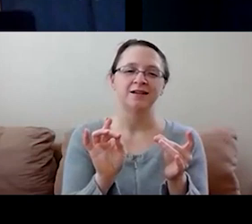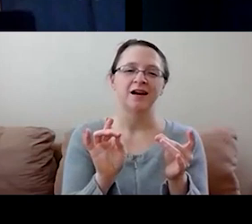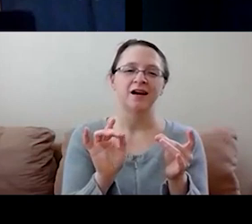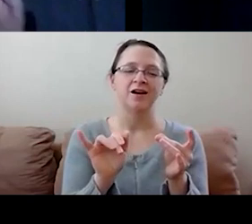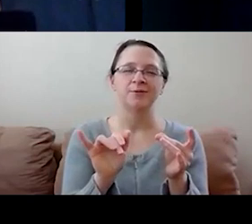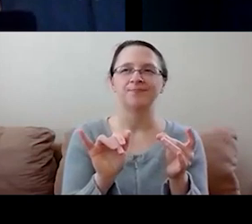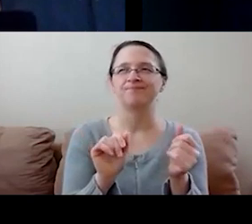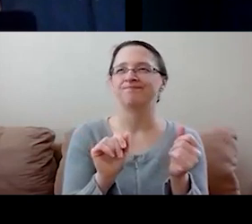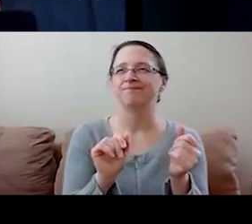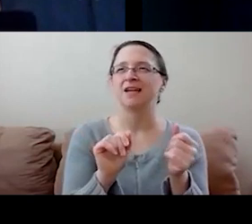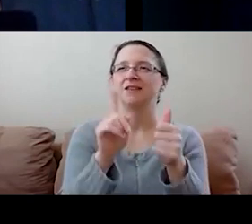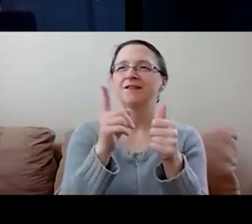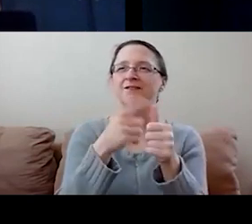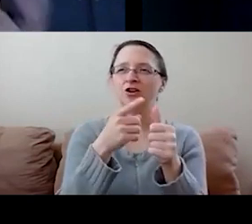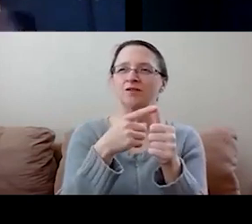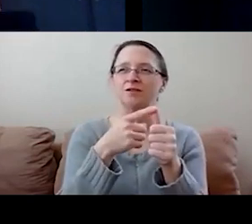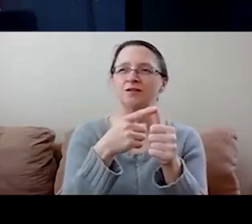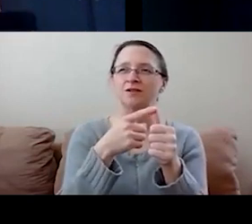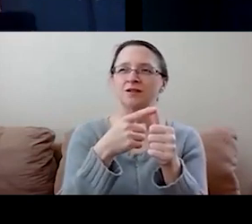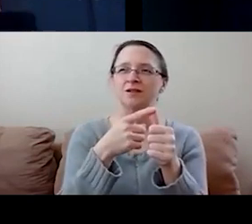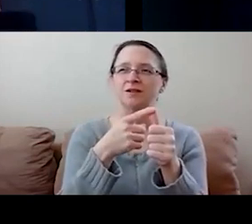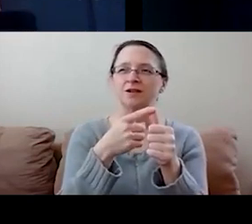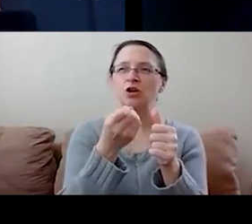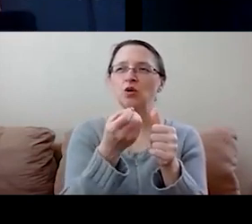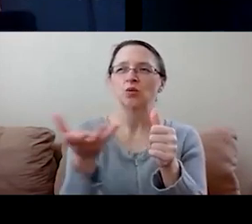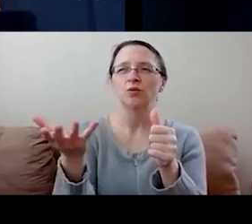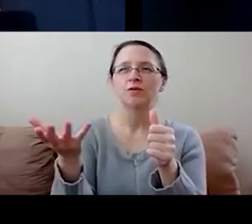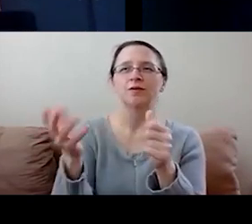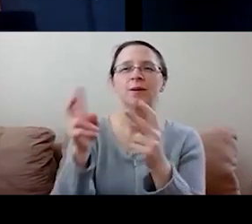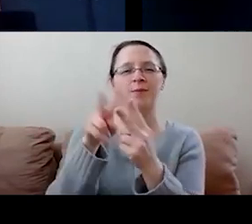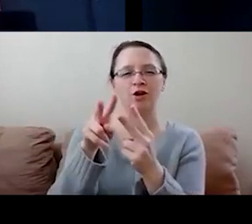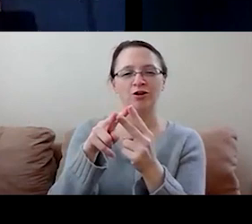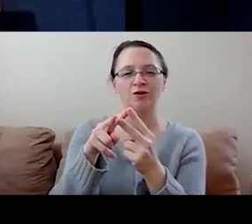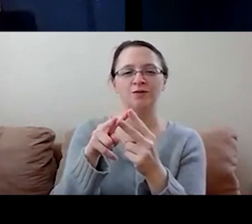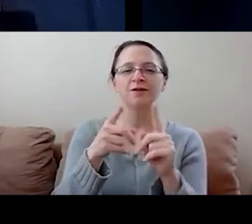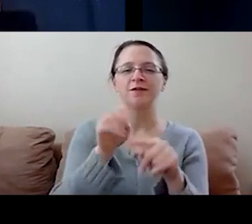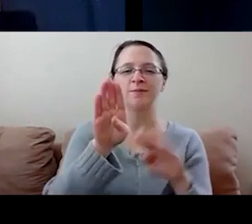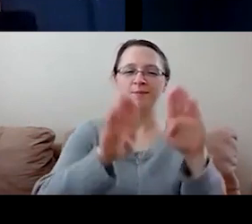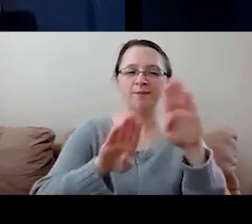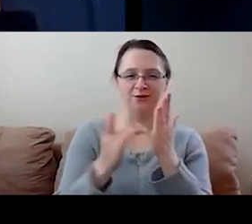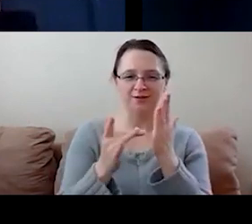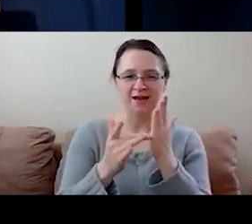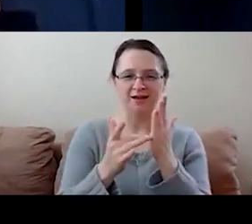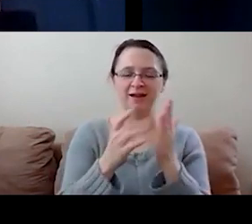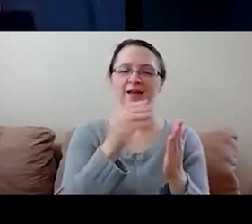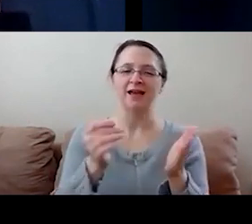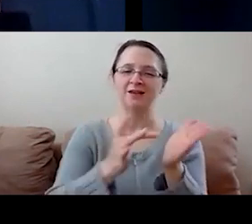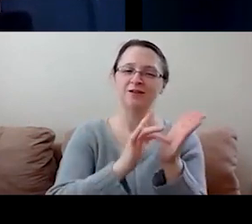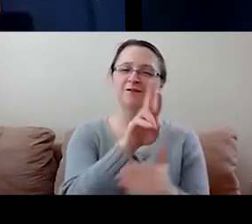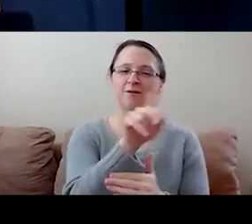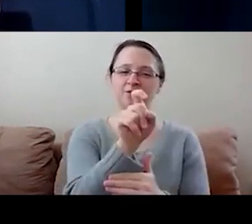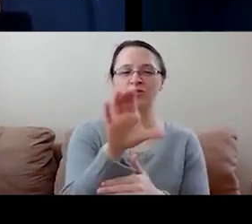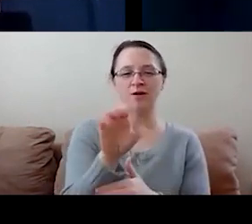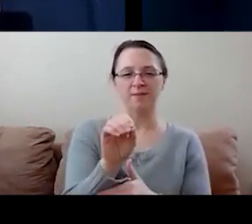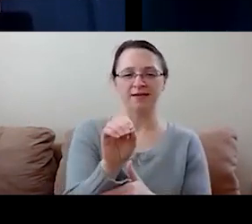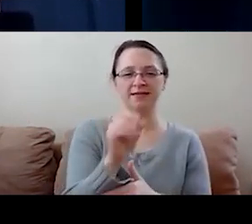first set of partners we are working with come from biotech and pharmaceutical companies who are interested